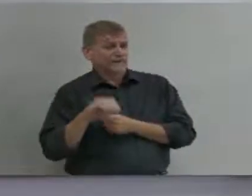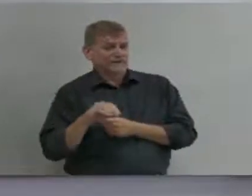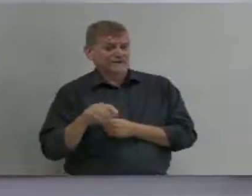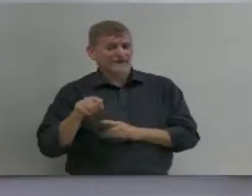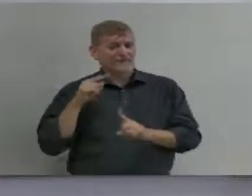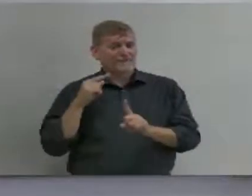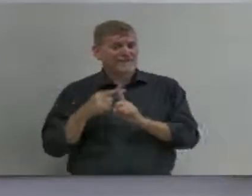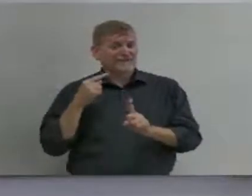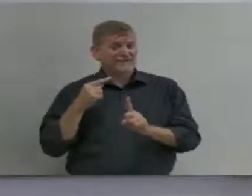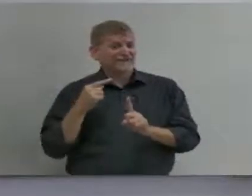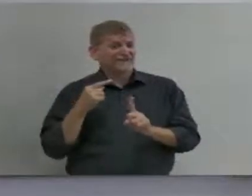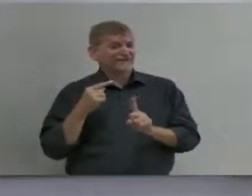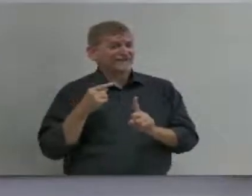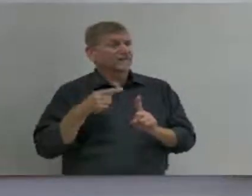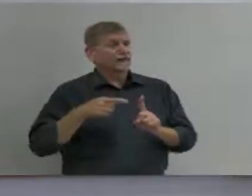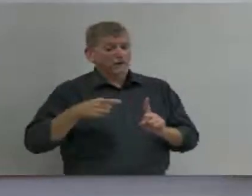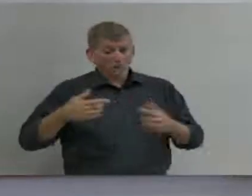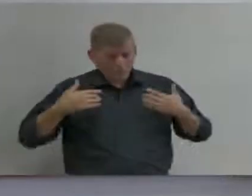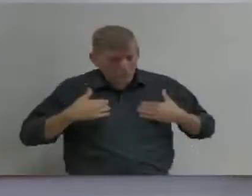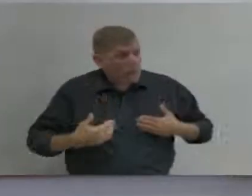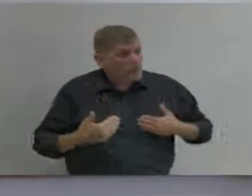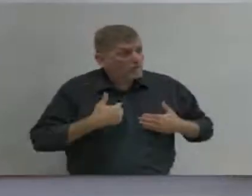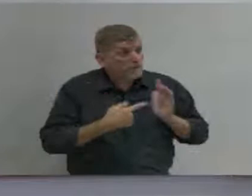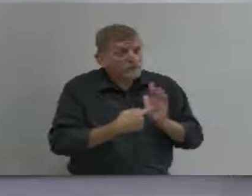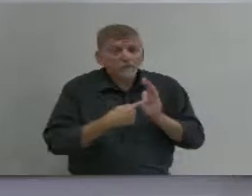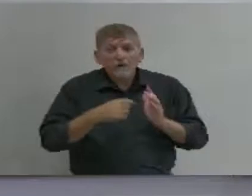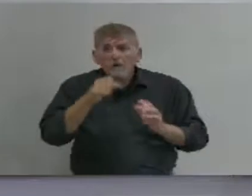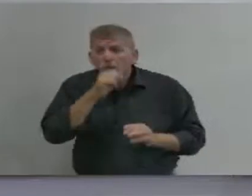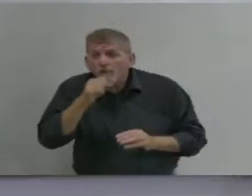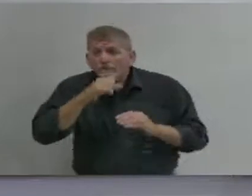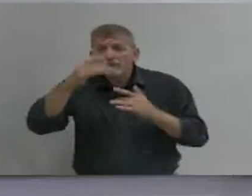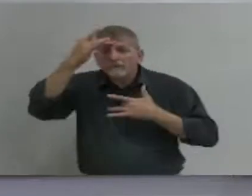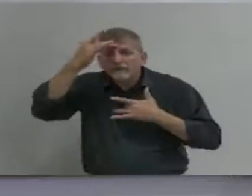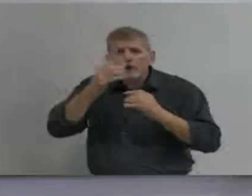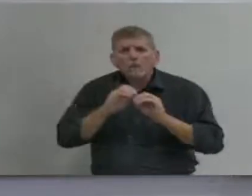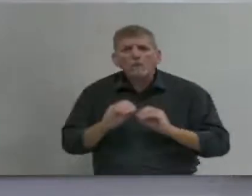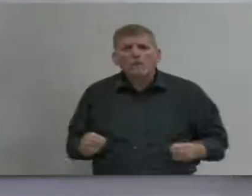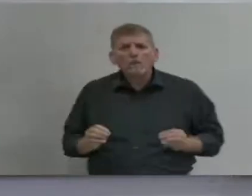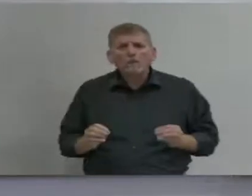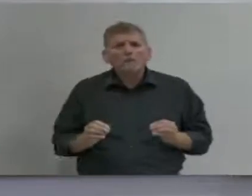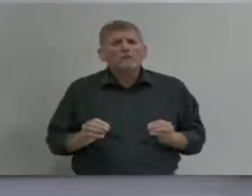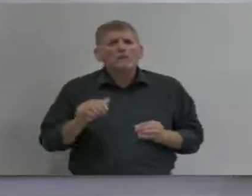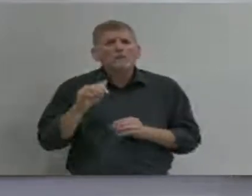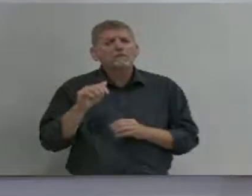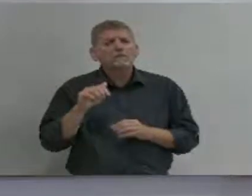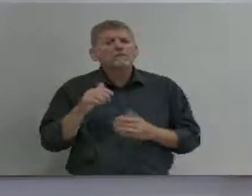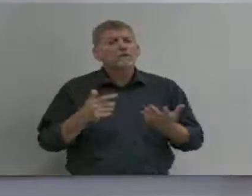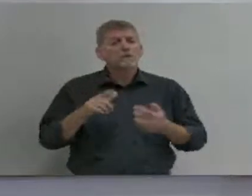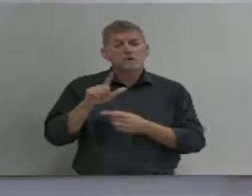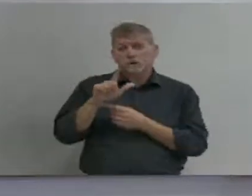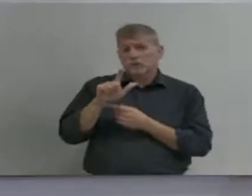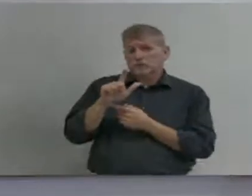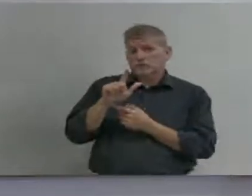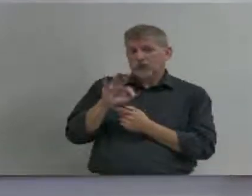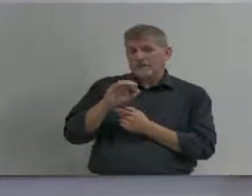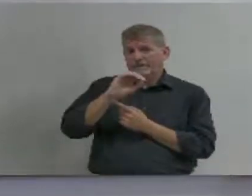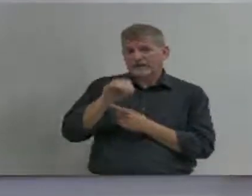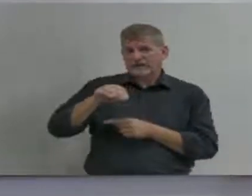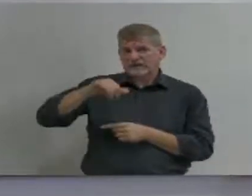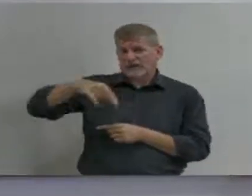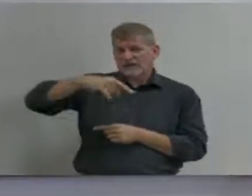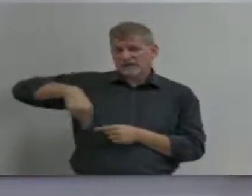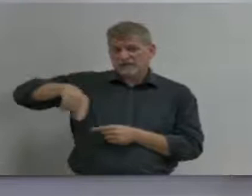asymptomatic. 49% are mild, and then we now have, I think it's less than, 1.5% are